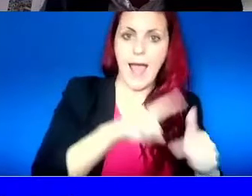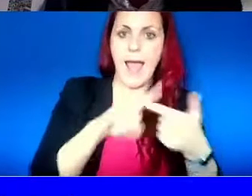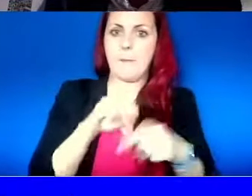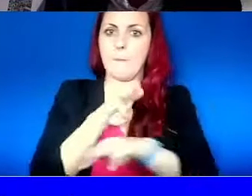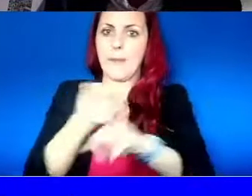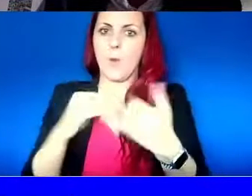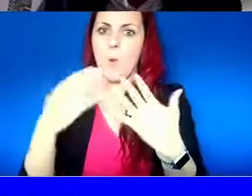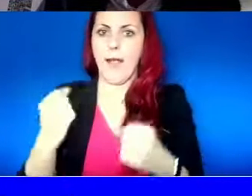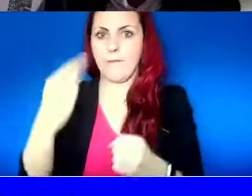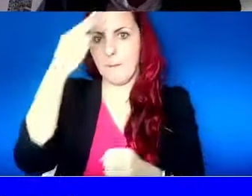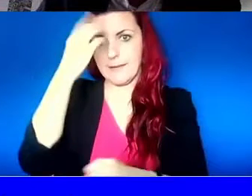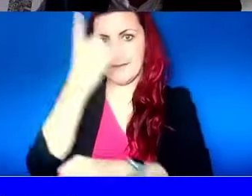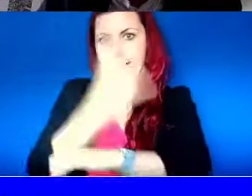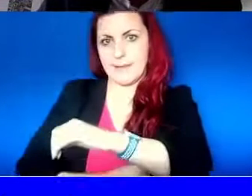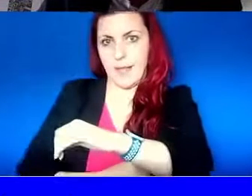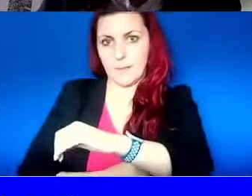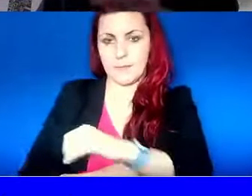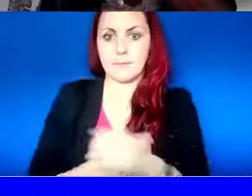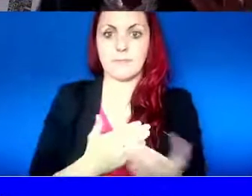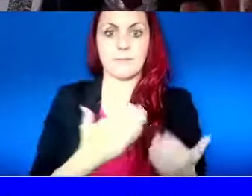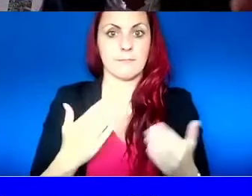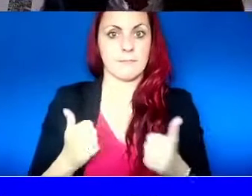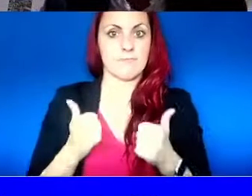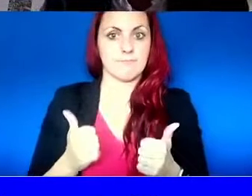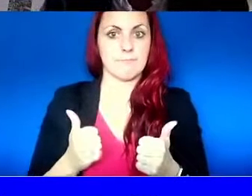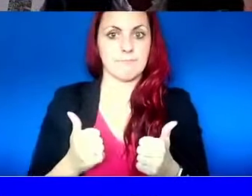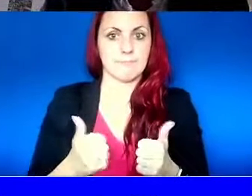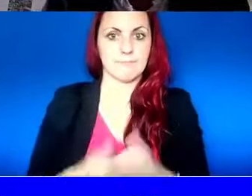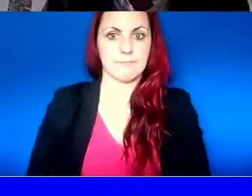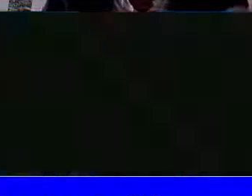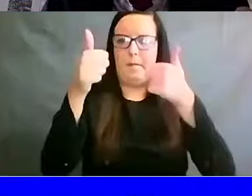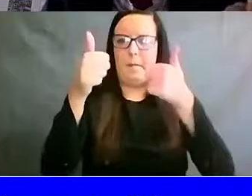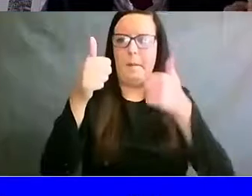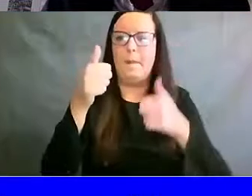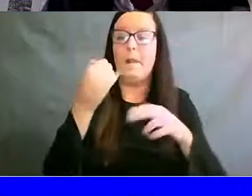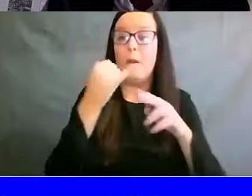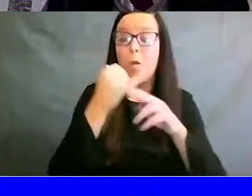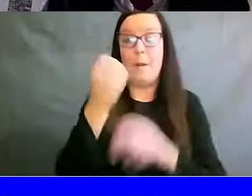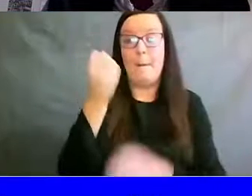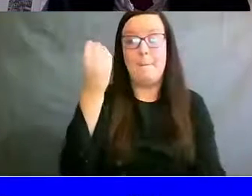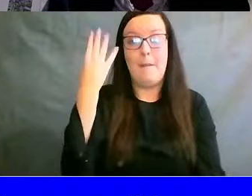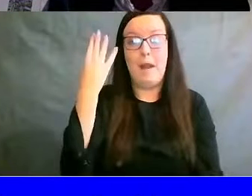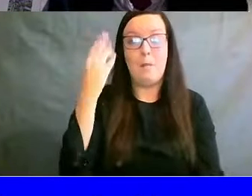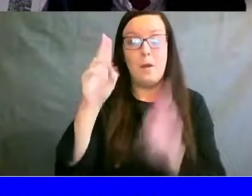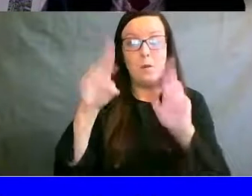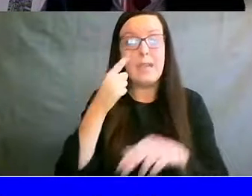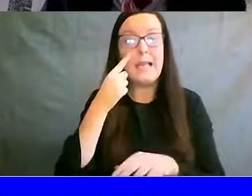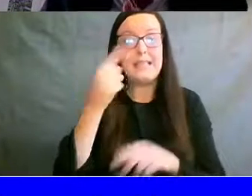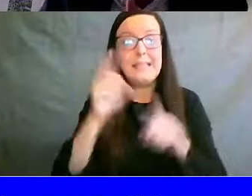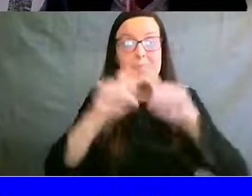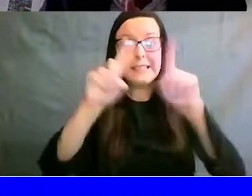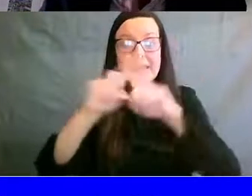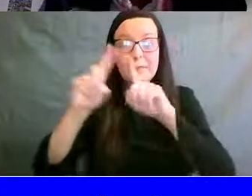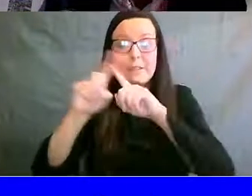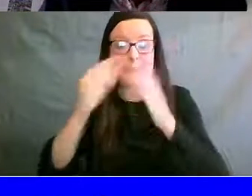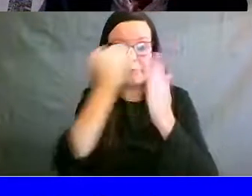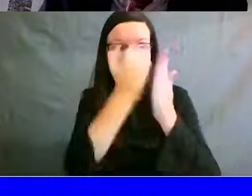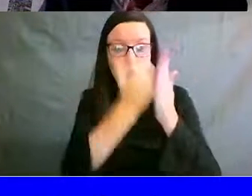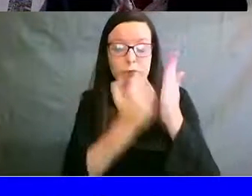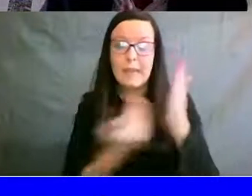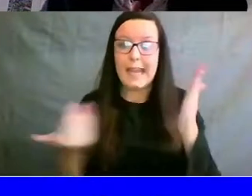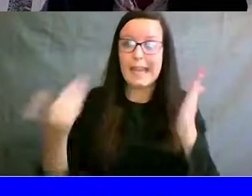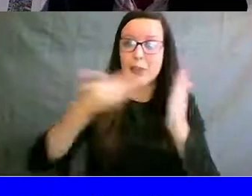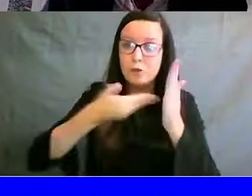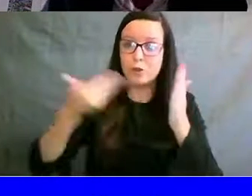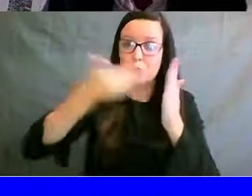to the next slide, please. So in the slide, you can see the types of measures that were introduced. There was a presumption